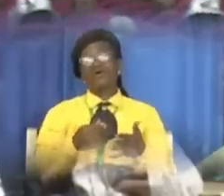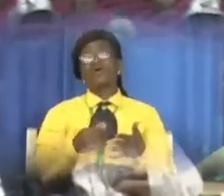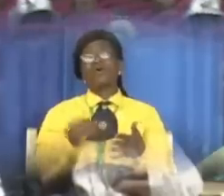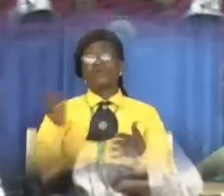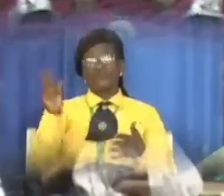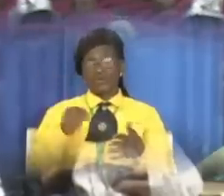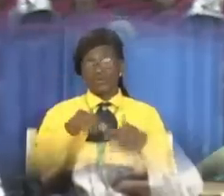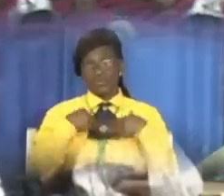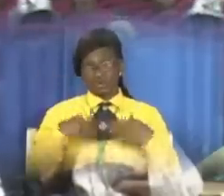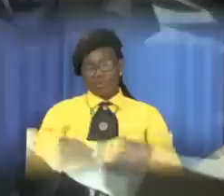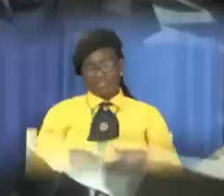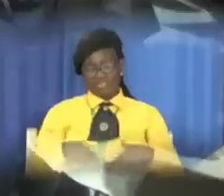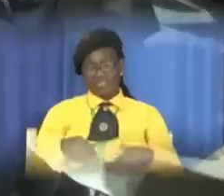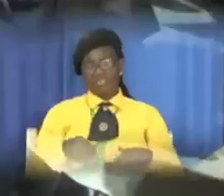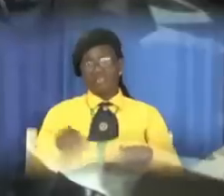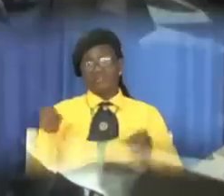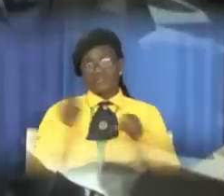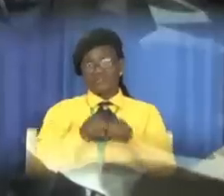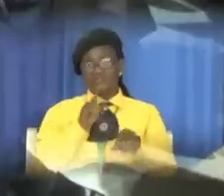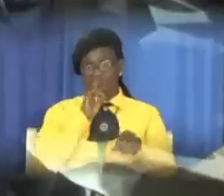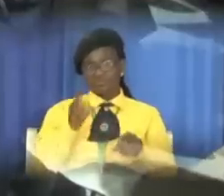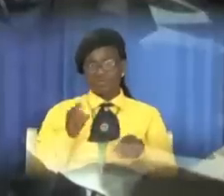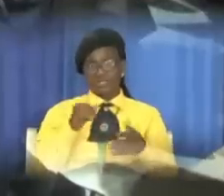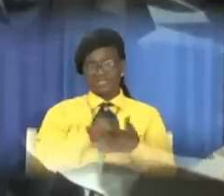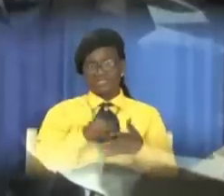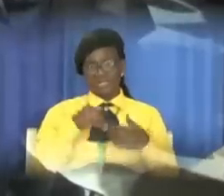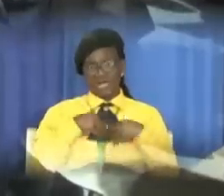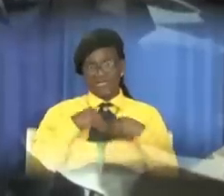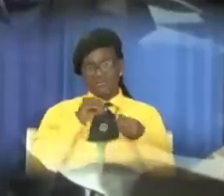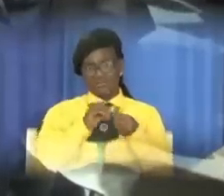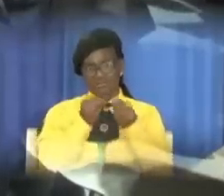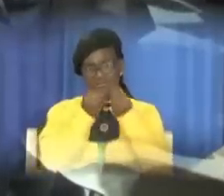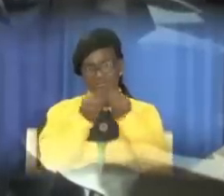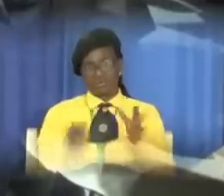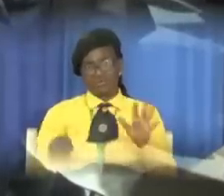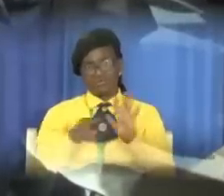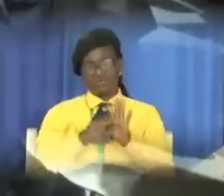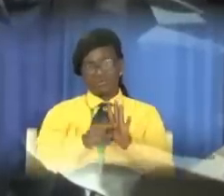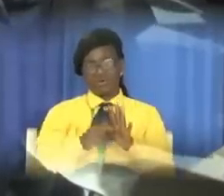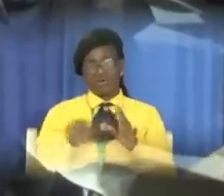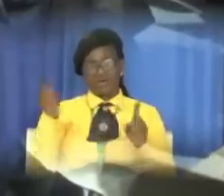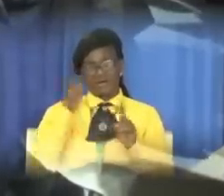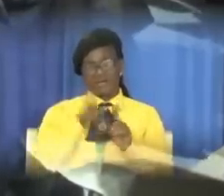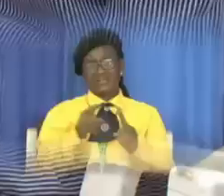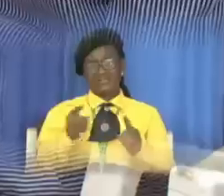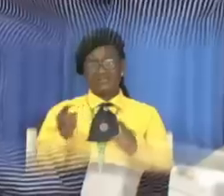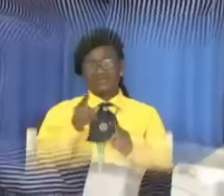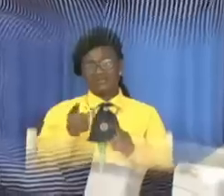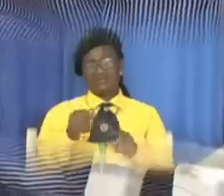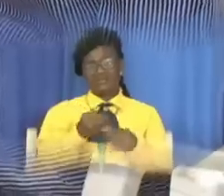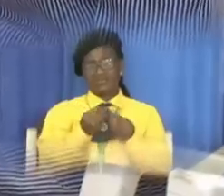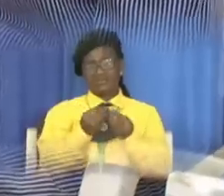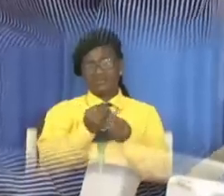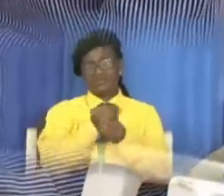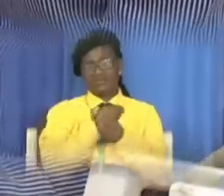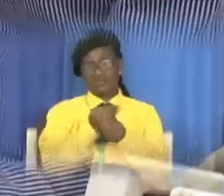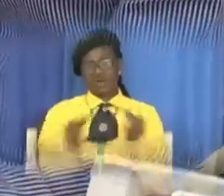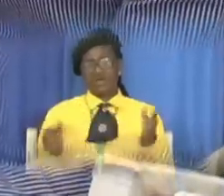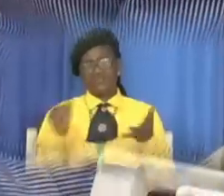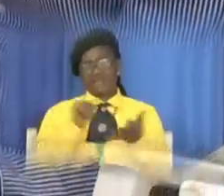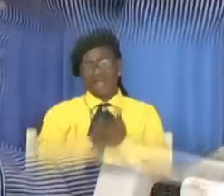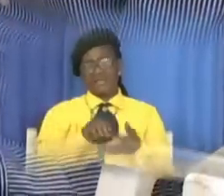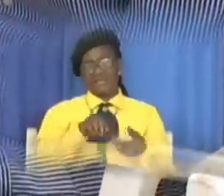solution. And unless you solve that problem, you don't get your PhD. So I've been working on